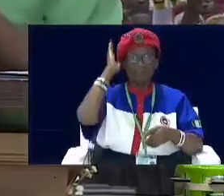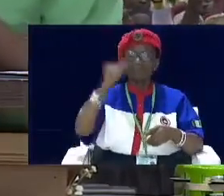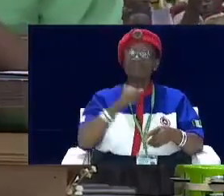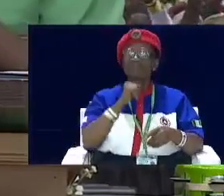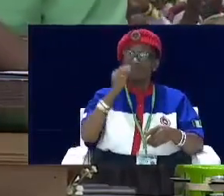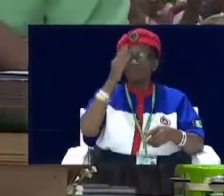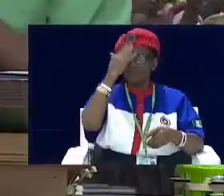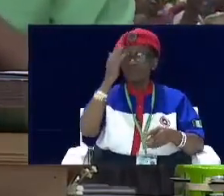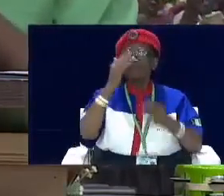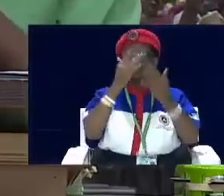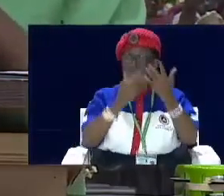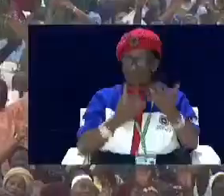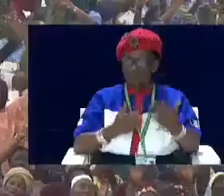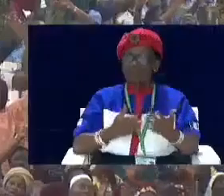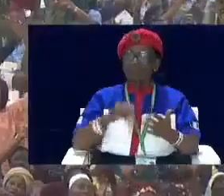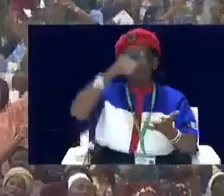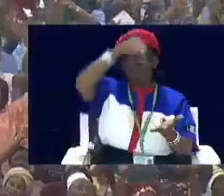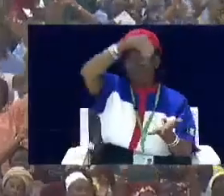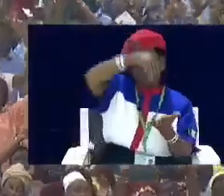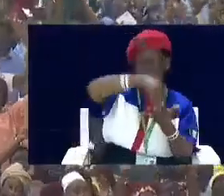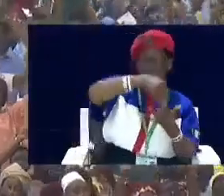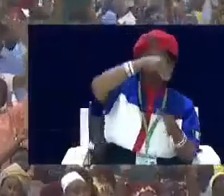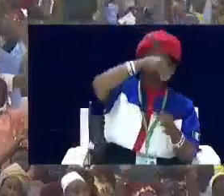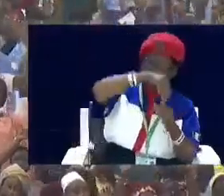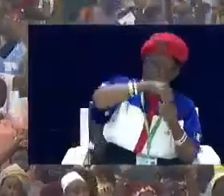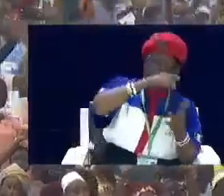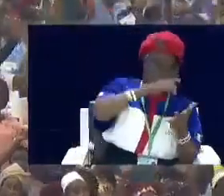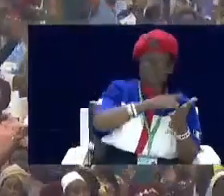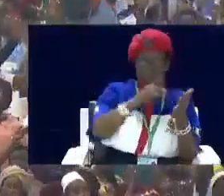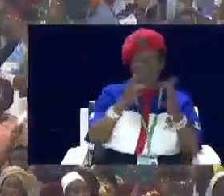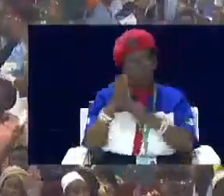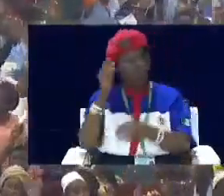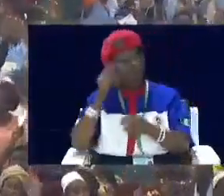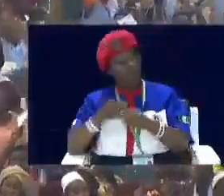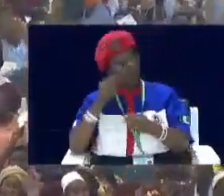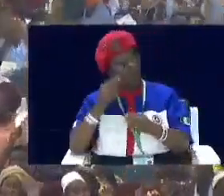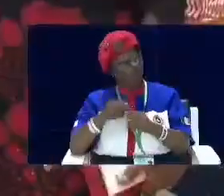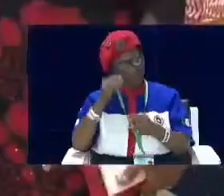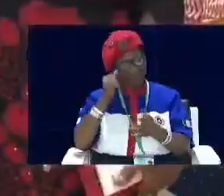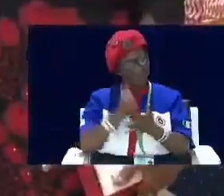sorrow. Amen. Oh, Nima Ibanuje.